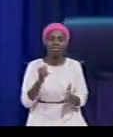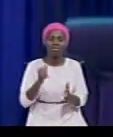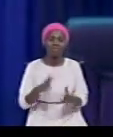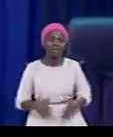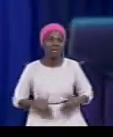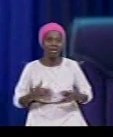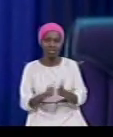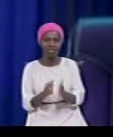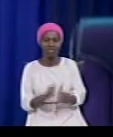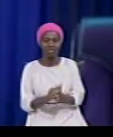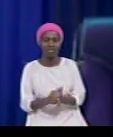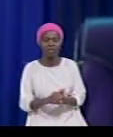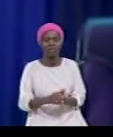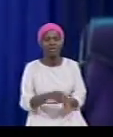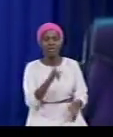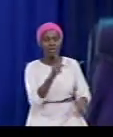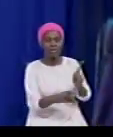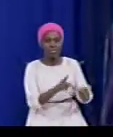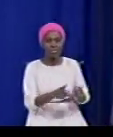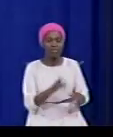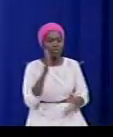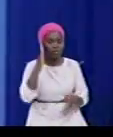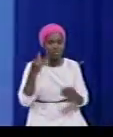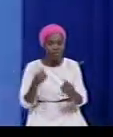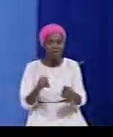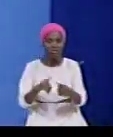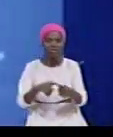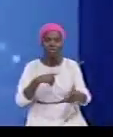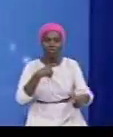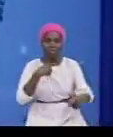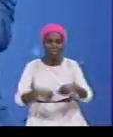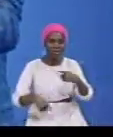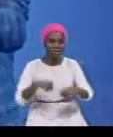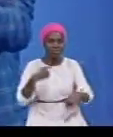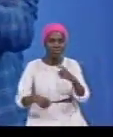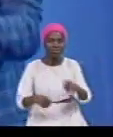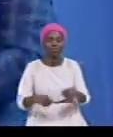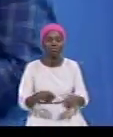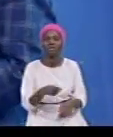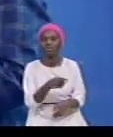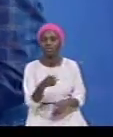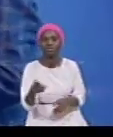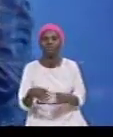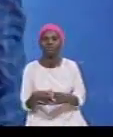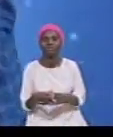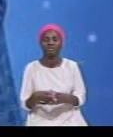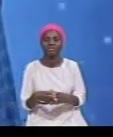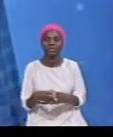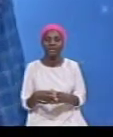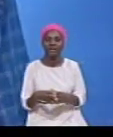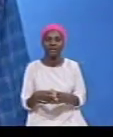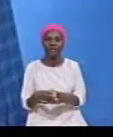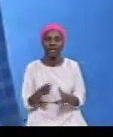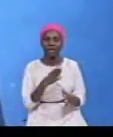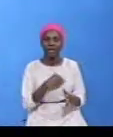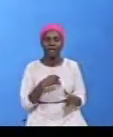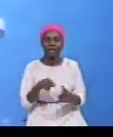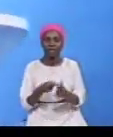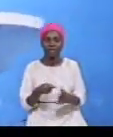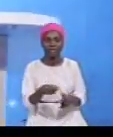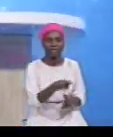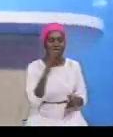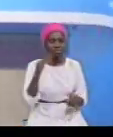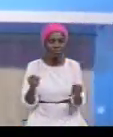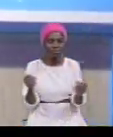shake everything shakeable in your life. And then you say, that's the suffering he's talking about. If they jeer at you, if